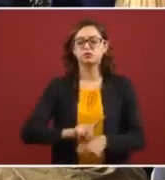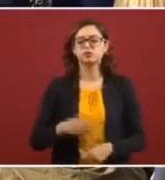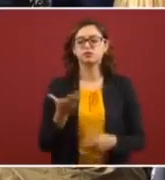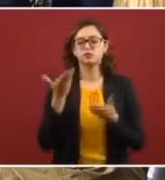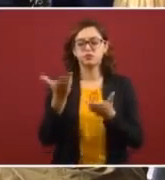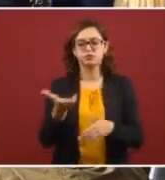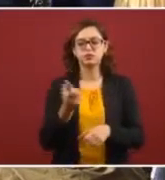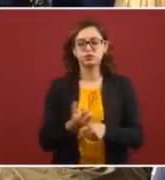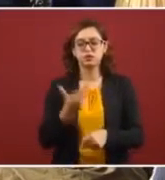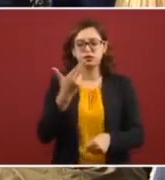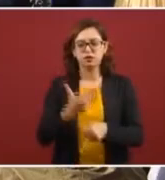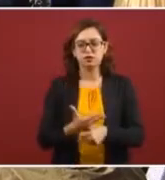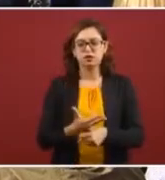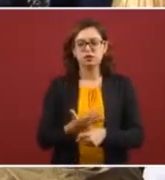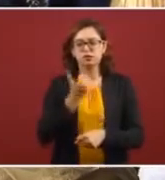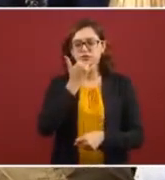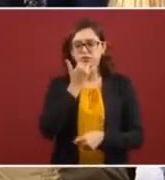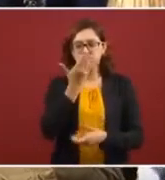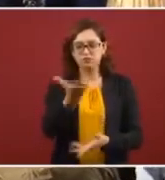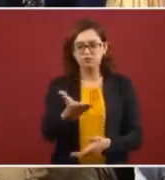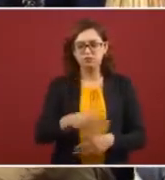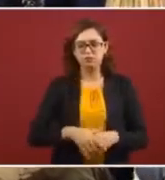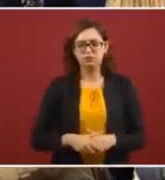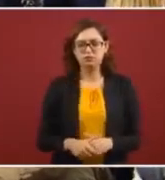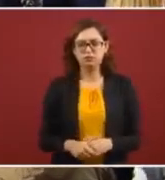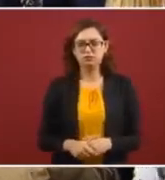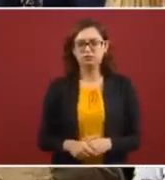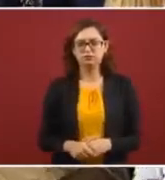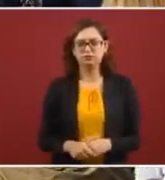Hello, Mr. Secretary.